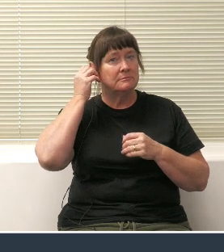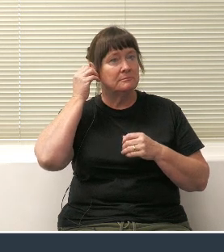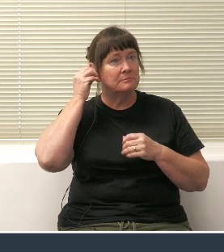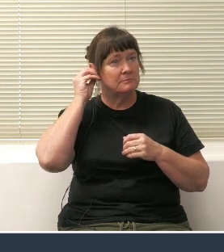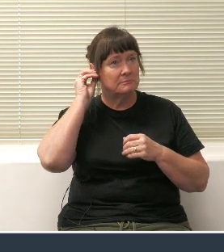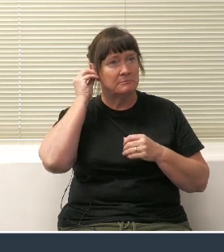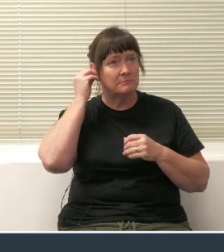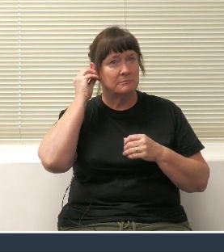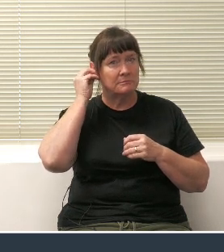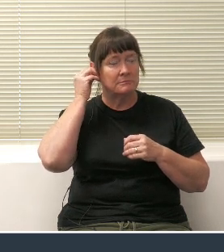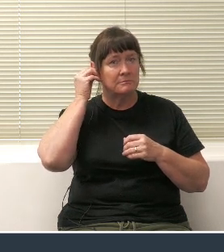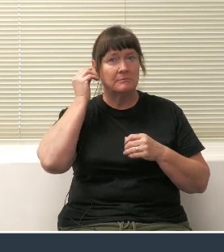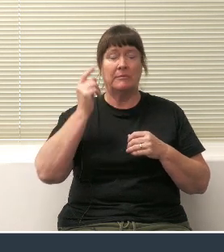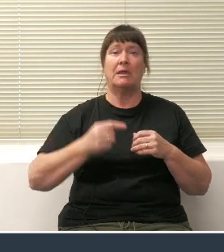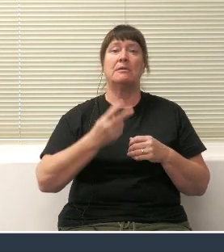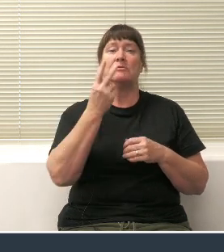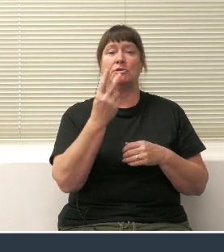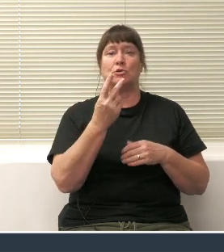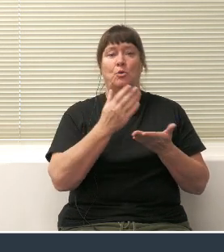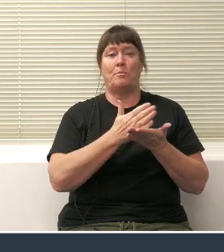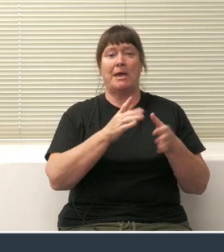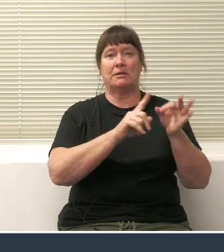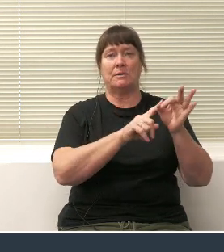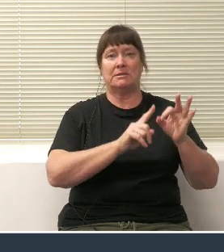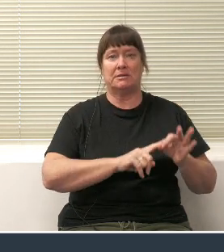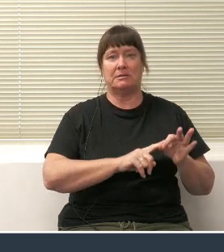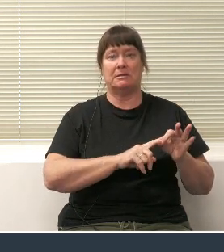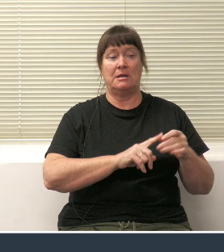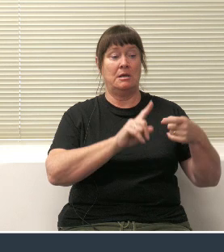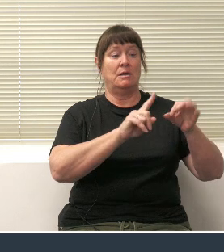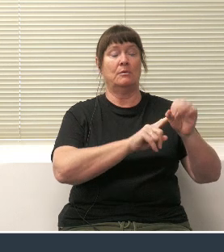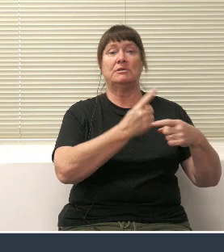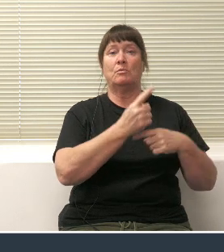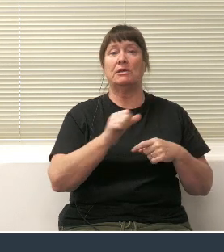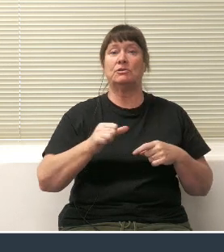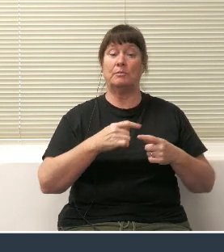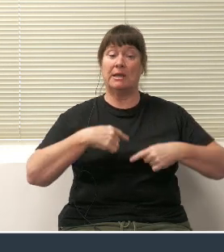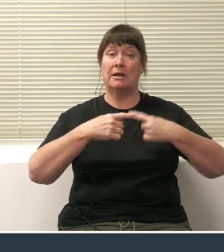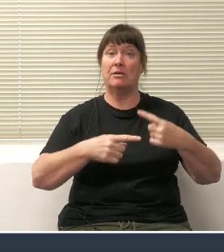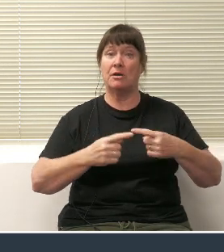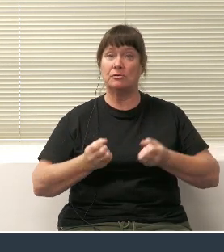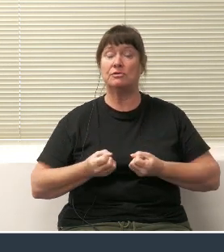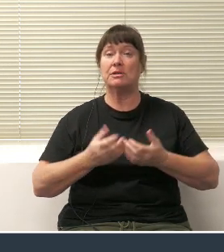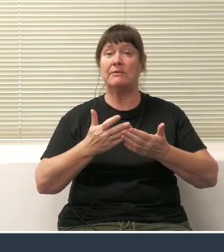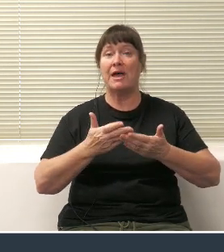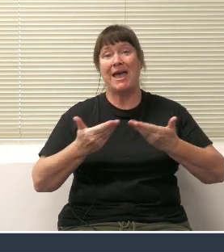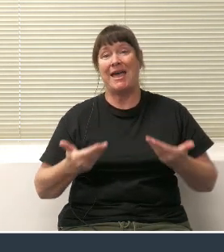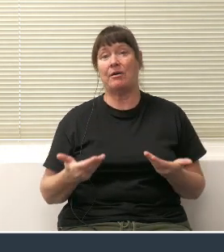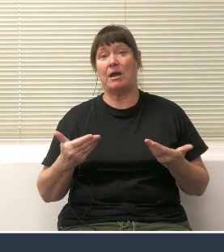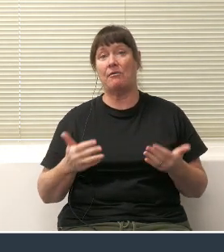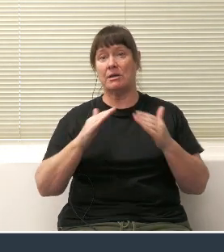So as noted previously, this was a two-part question. In question 1, all respondents were asked, should we continue to deliver our current